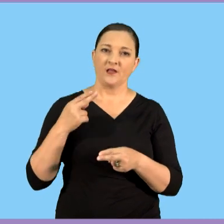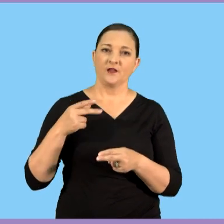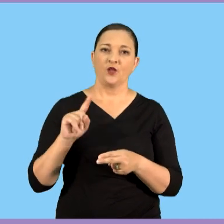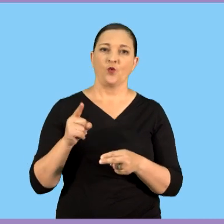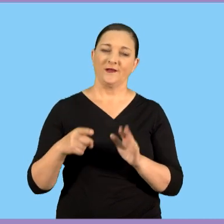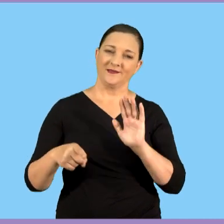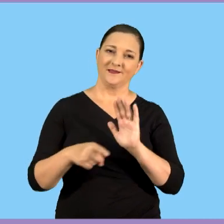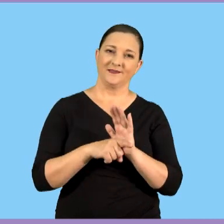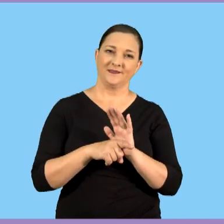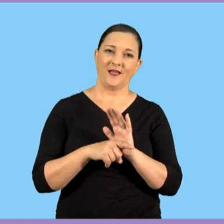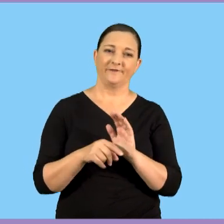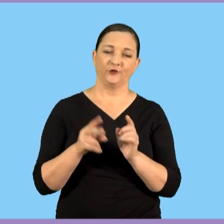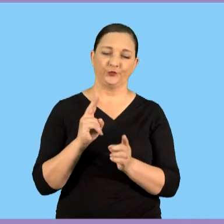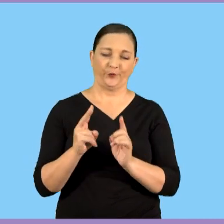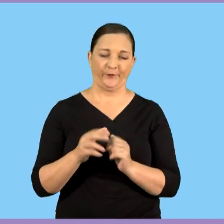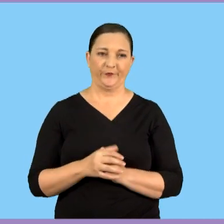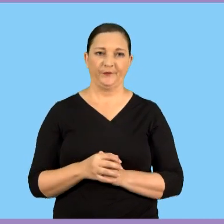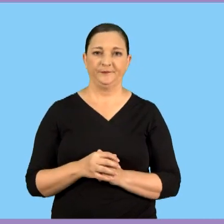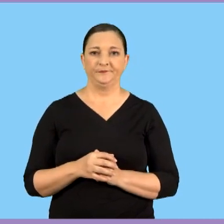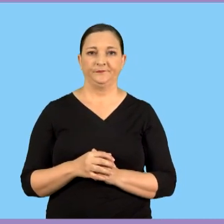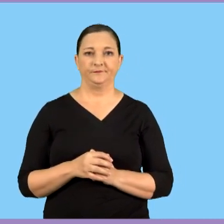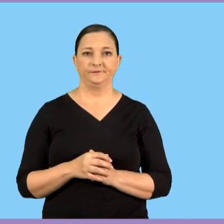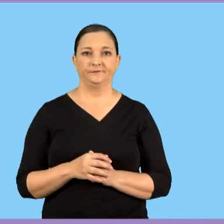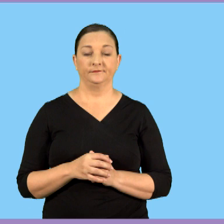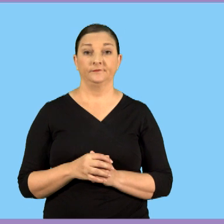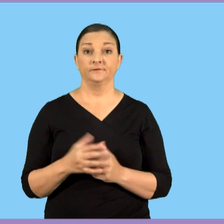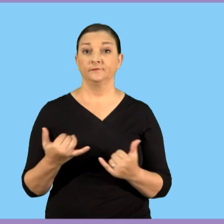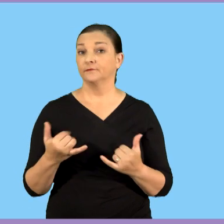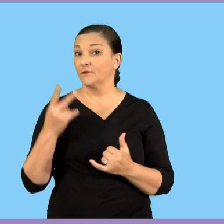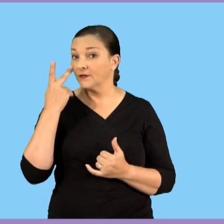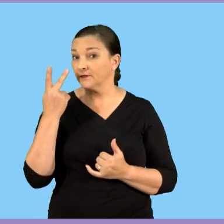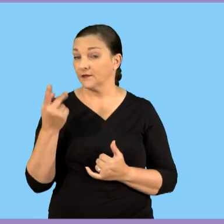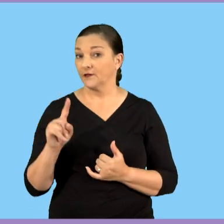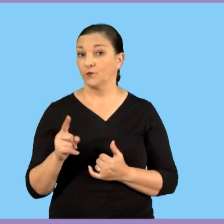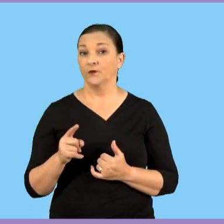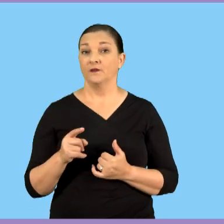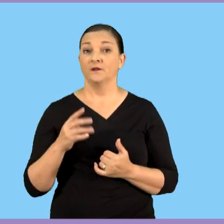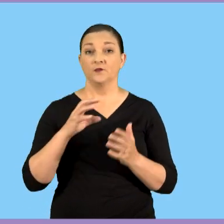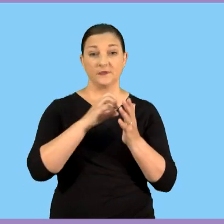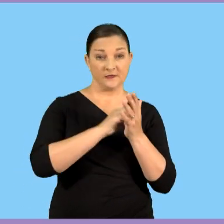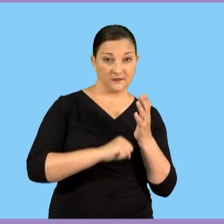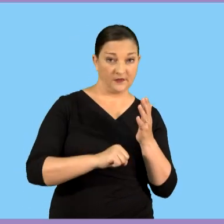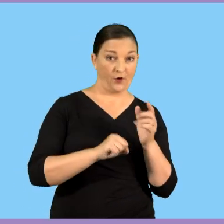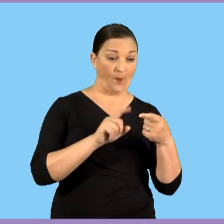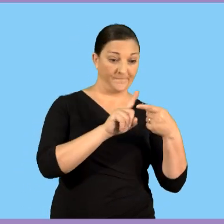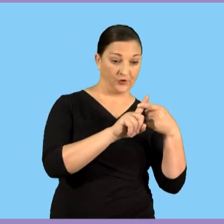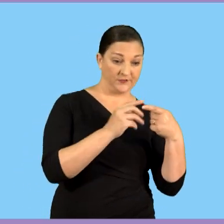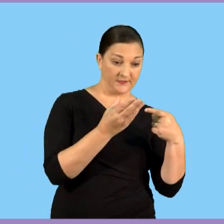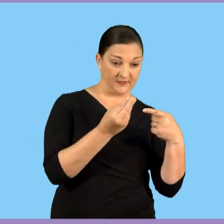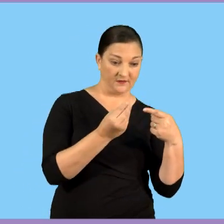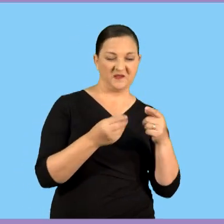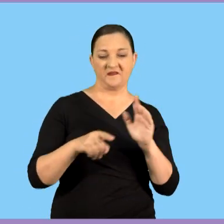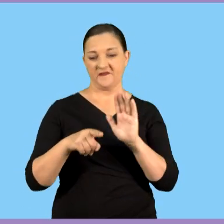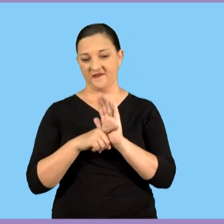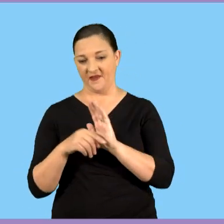final answer there is a negative 12. So let's see when we have a subtraction of a positive number and